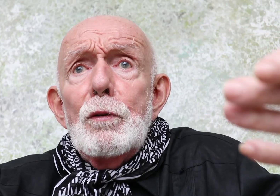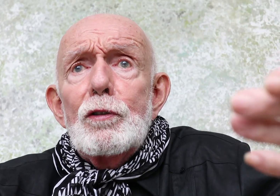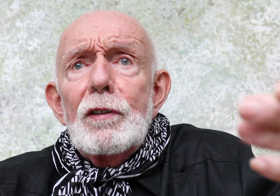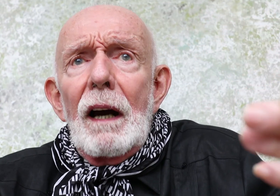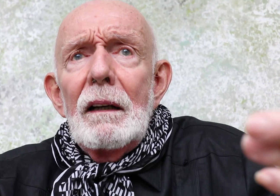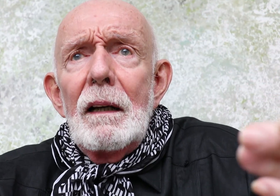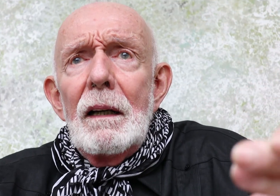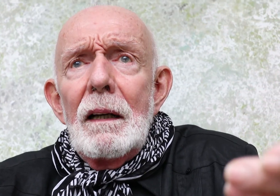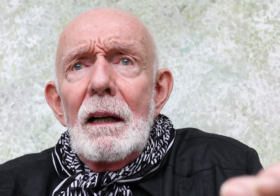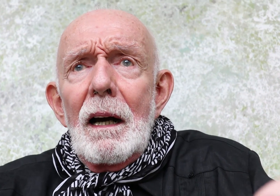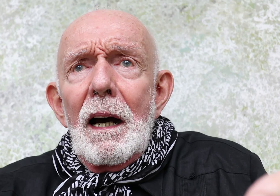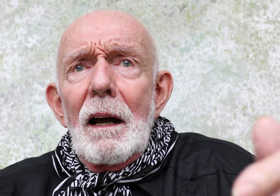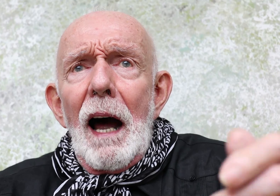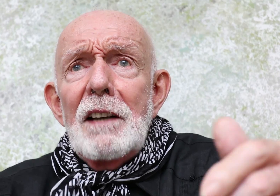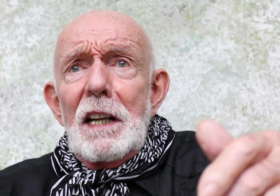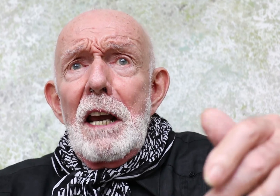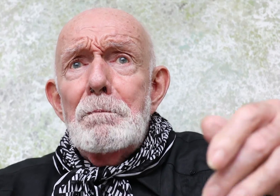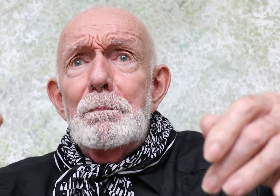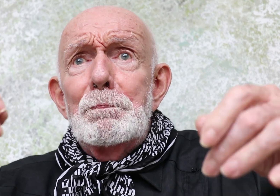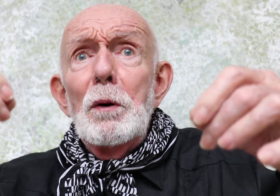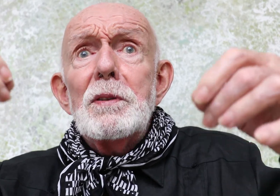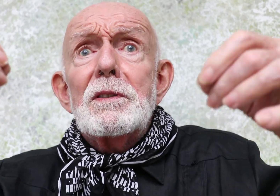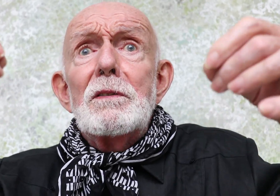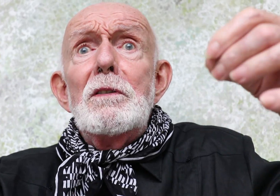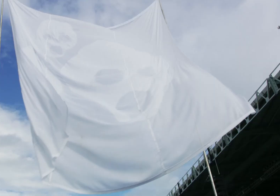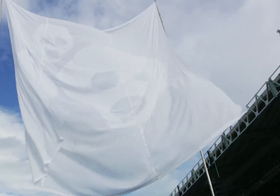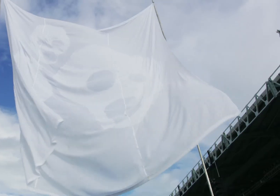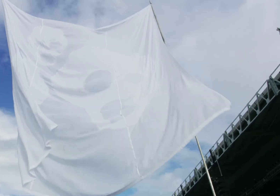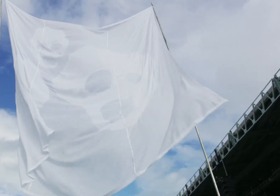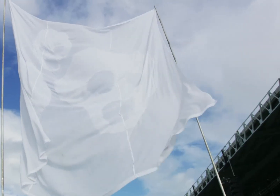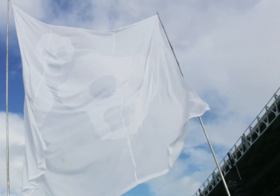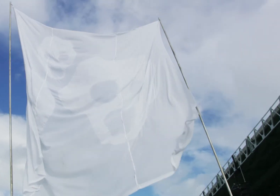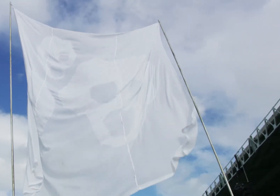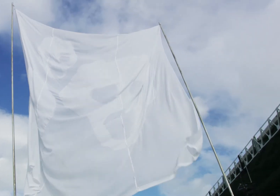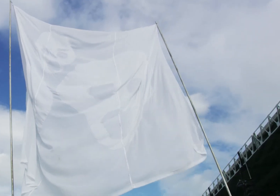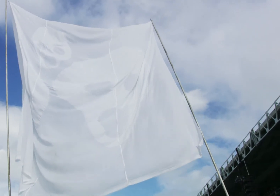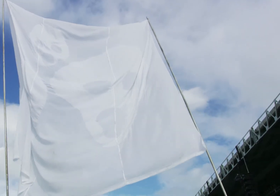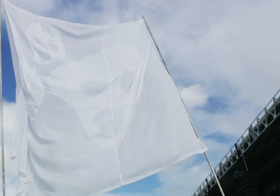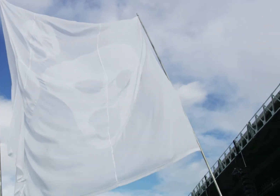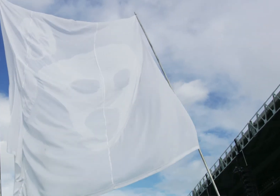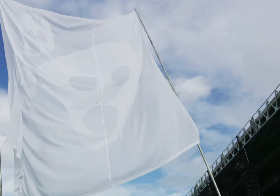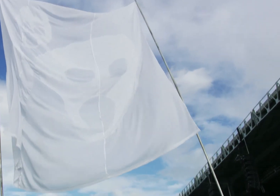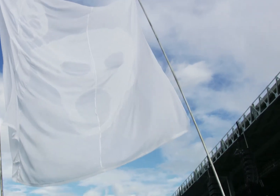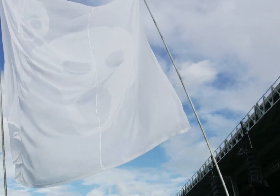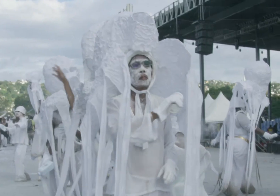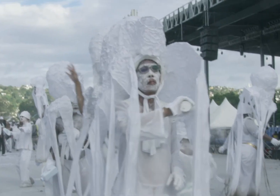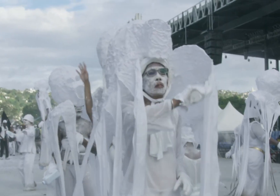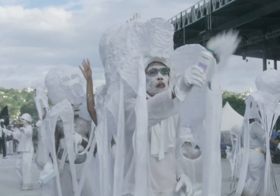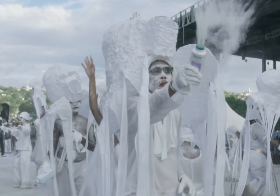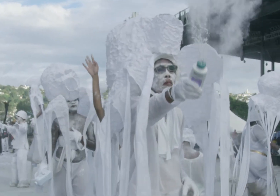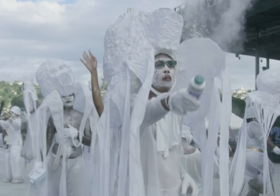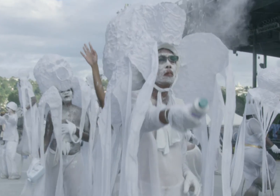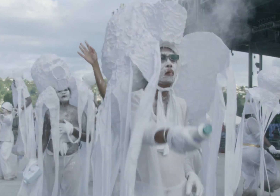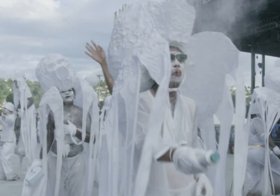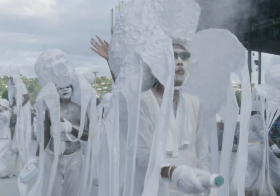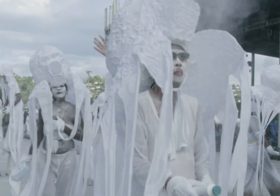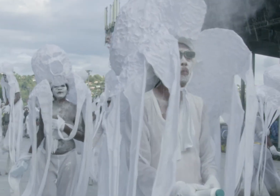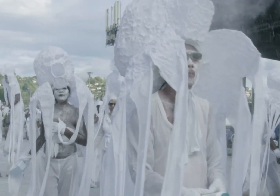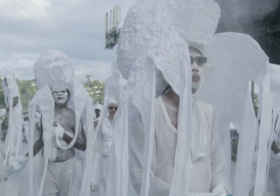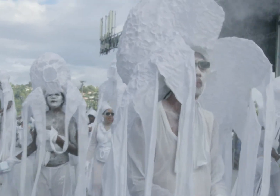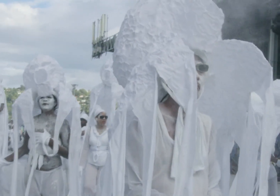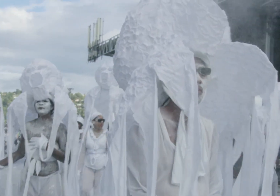the future, as a post-nuclear event that returns in time